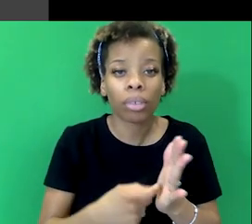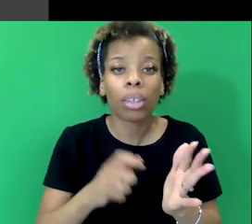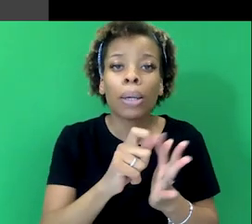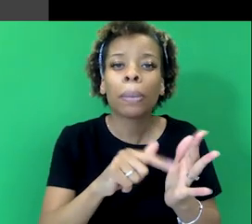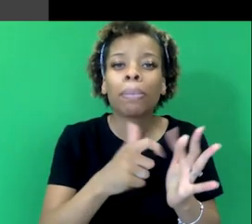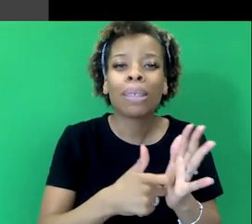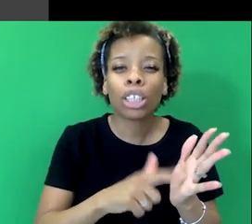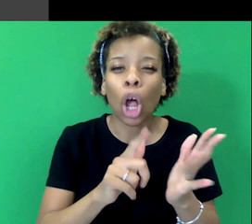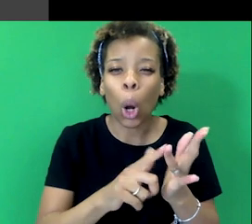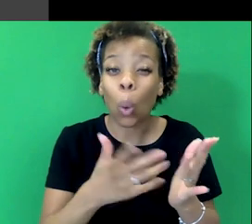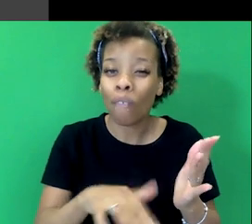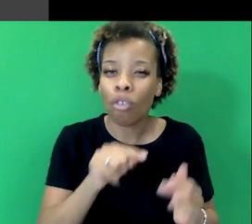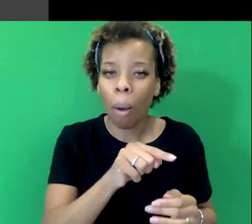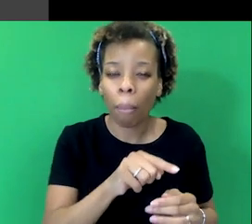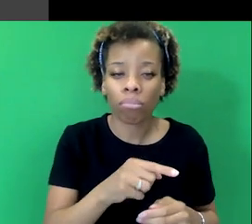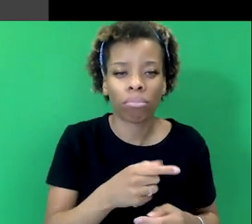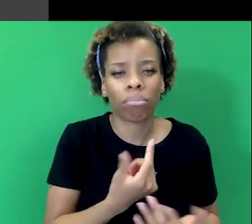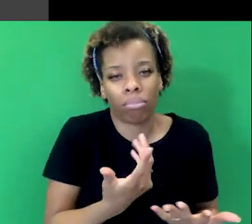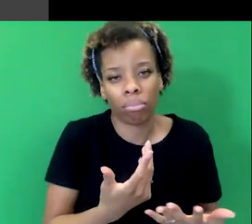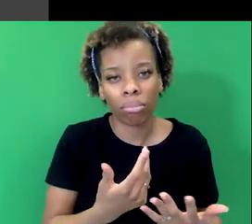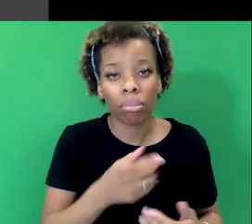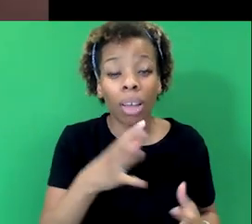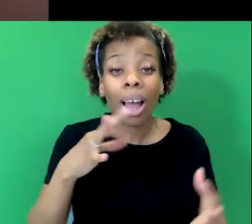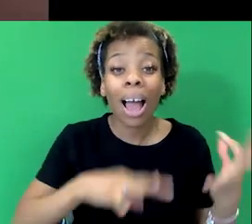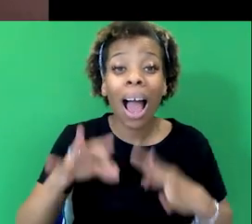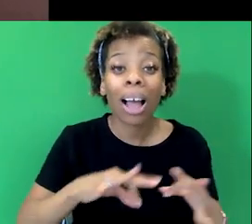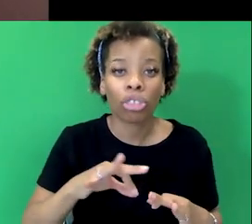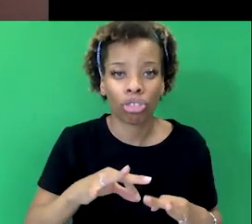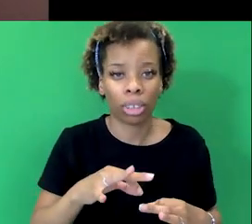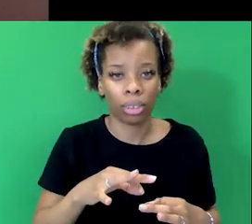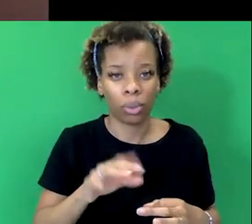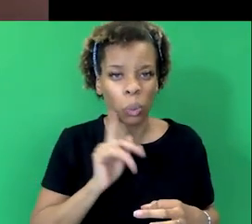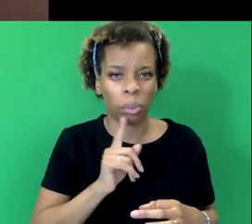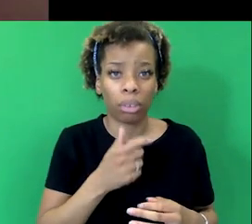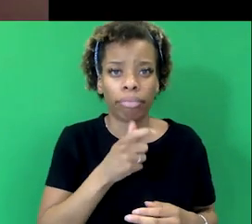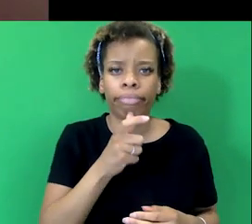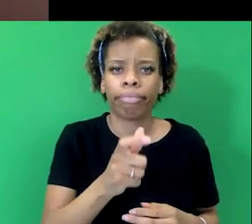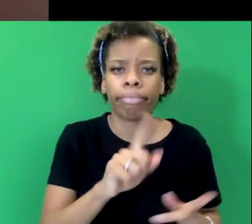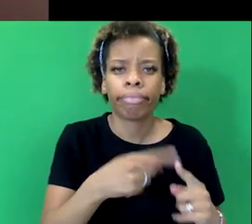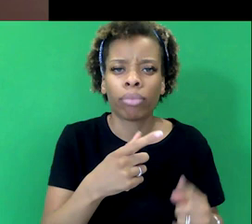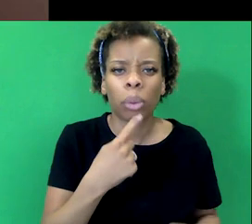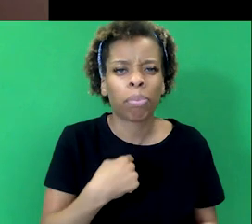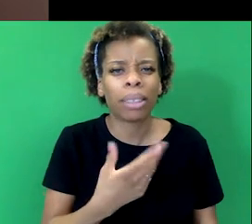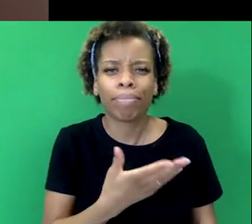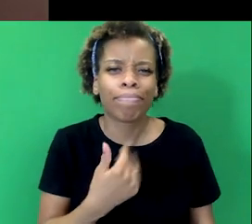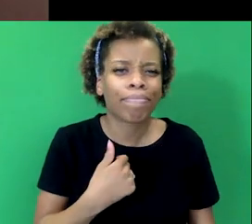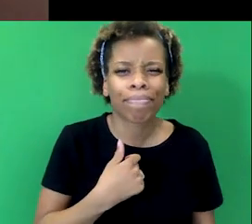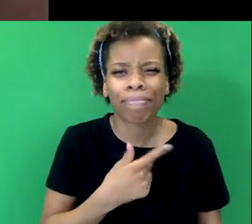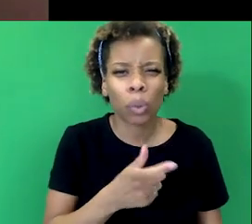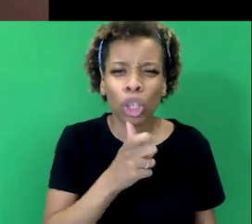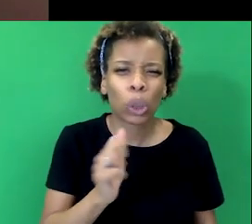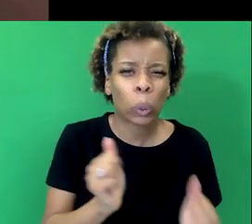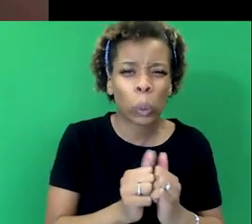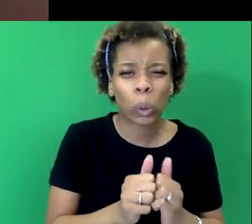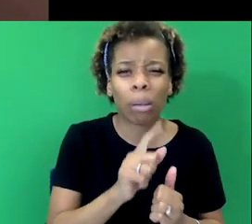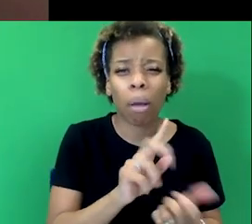scutter. Originally, obviously, the actress said another word, and I said, I don't think we can use that word, but I'll try and find